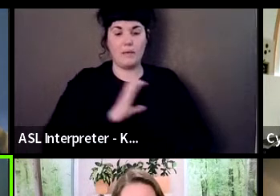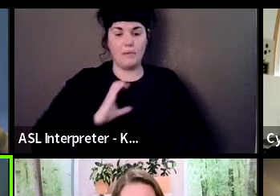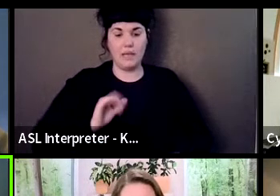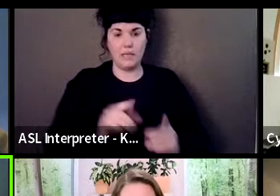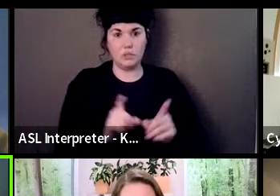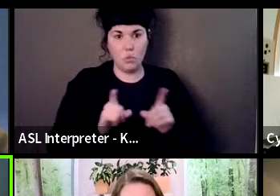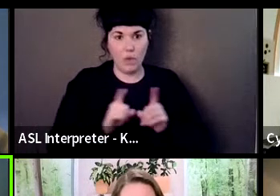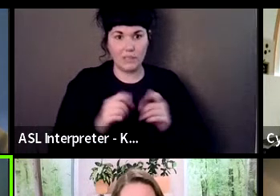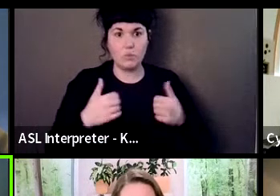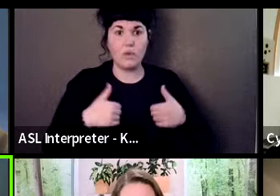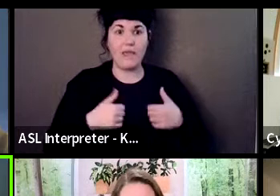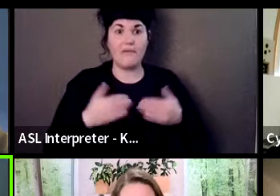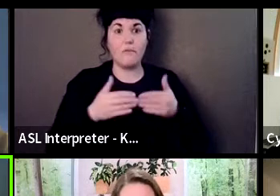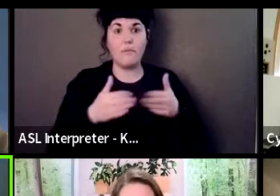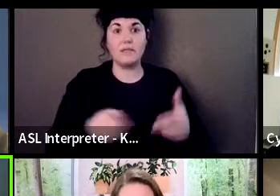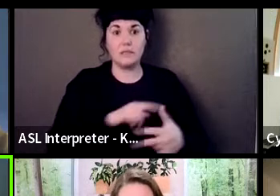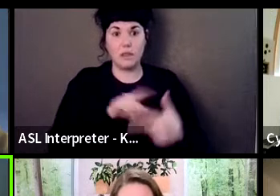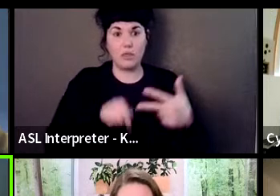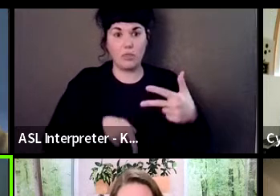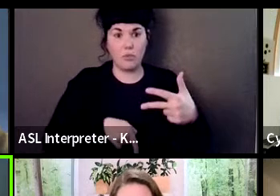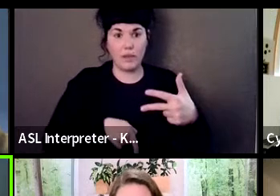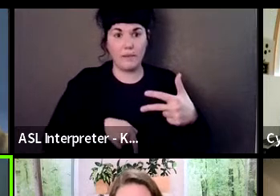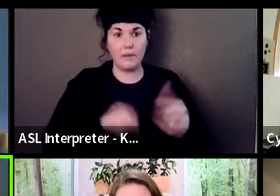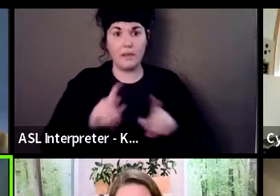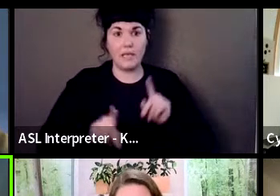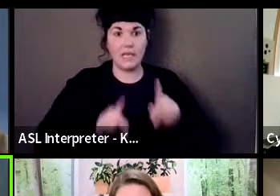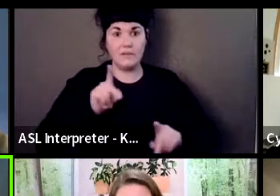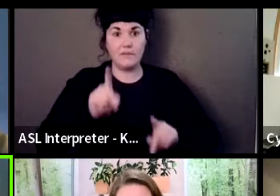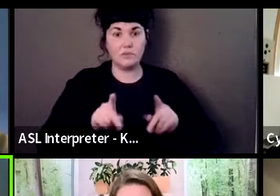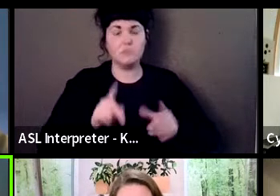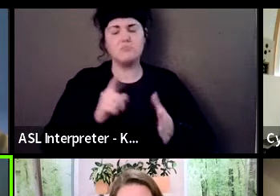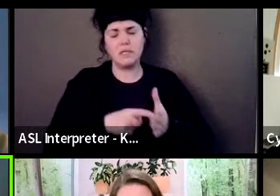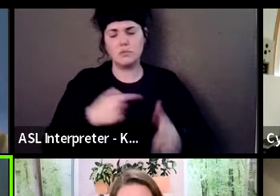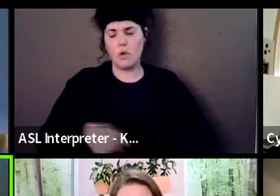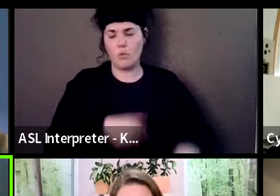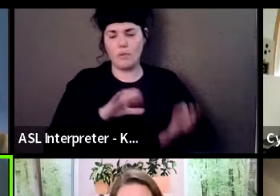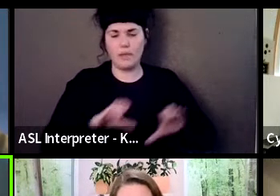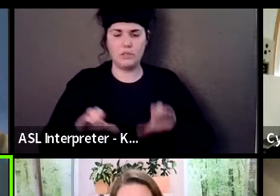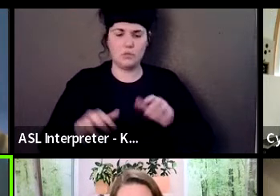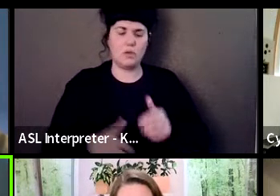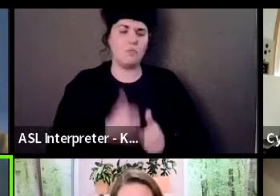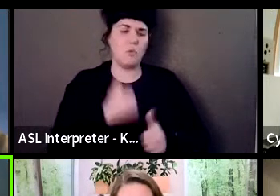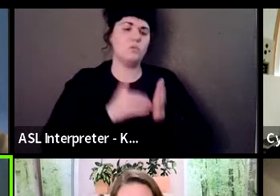have basically three individuals, which is what we've been doing for the most part anyway.